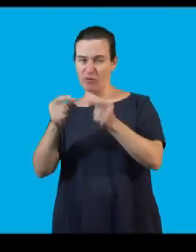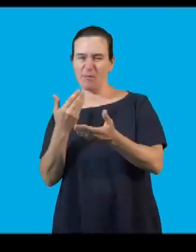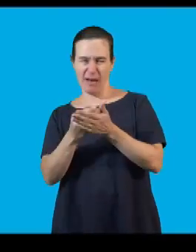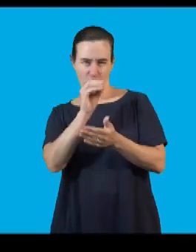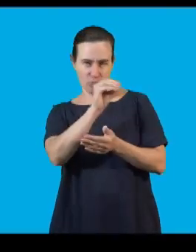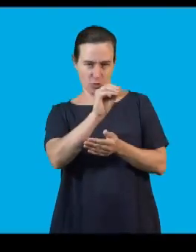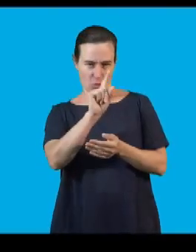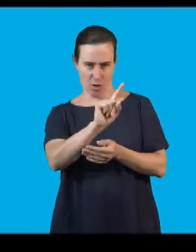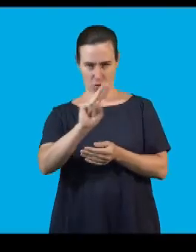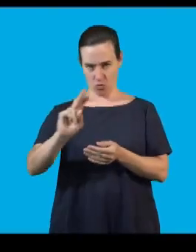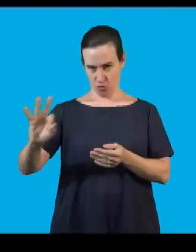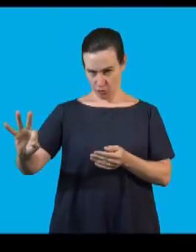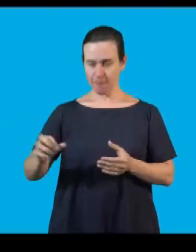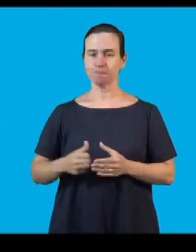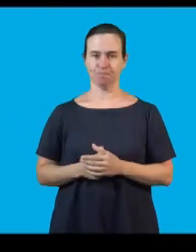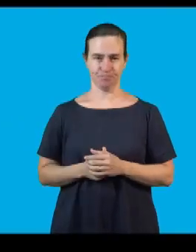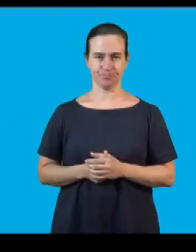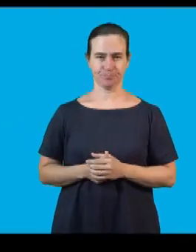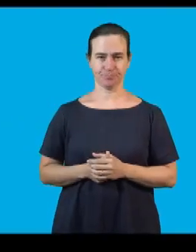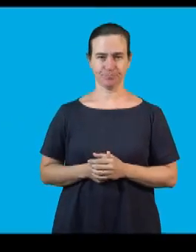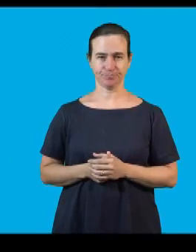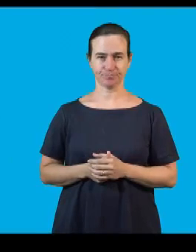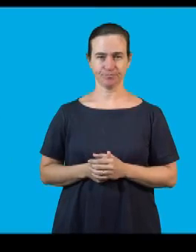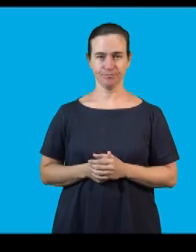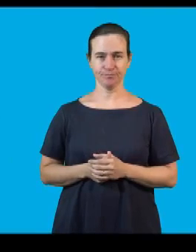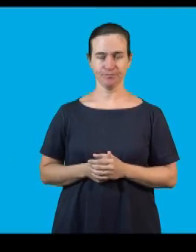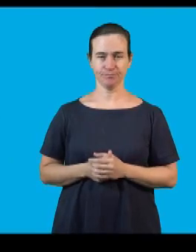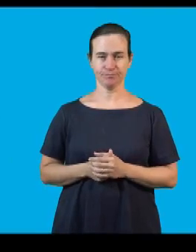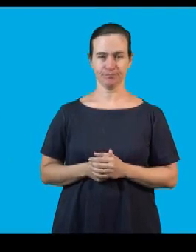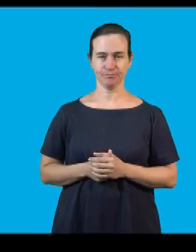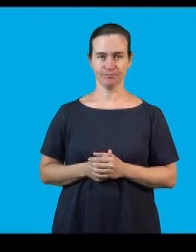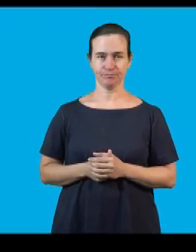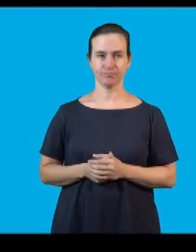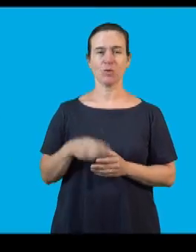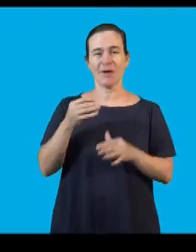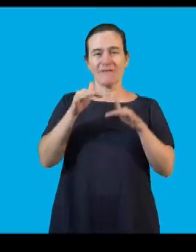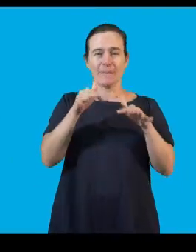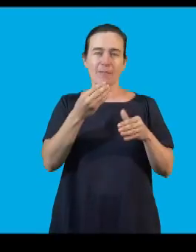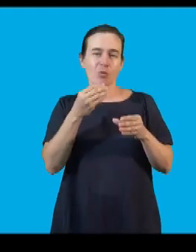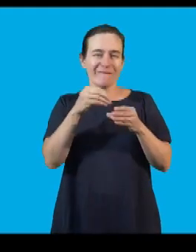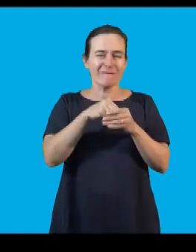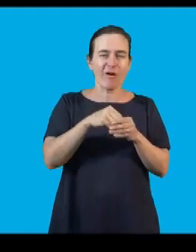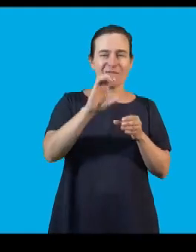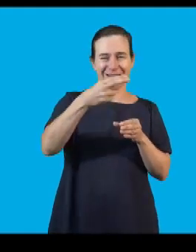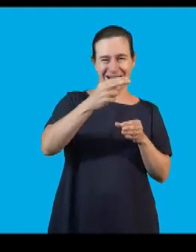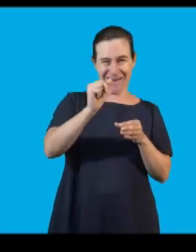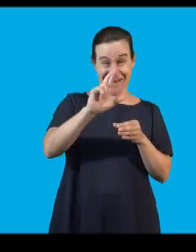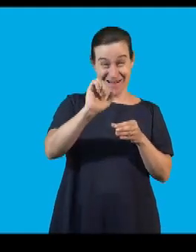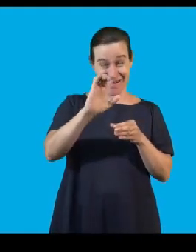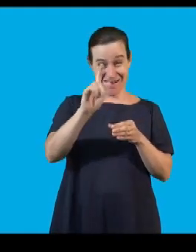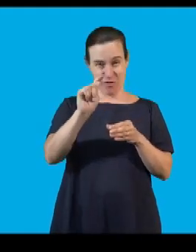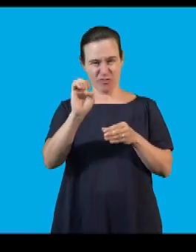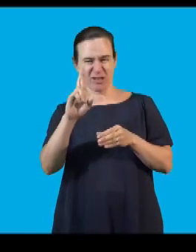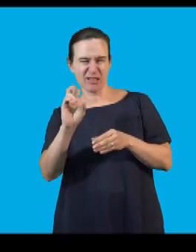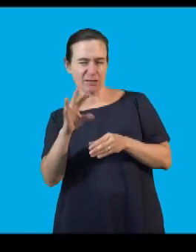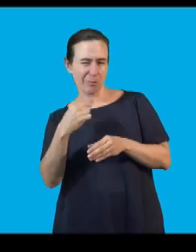can mark it quickly, label it 1, frame 2, and frame 3, all right? We've got our characters. The setting is definitely a